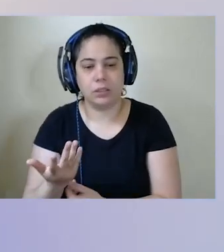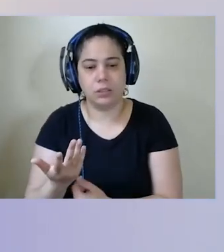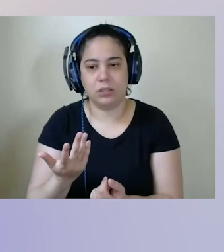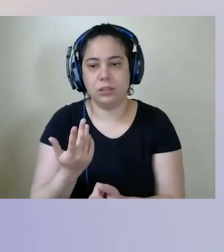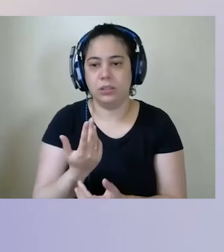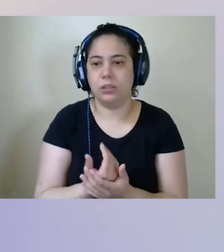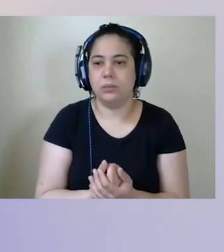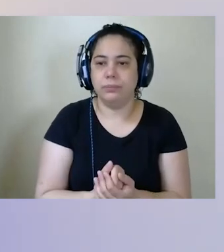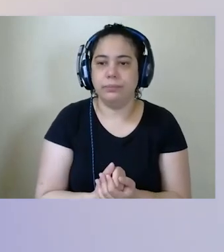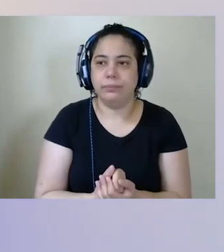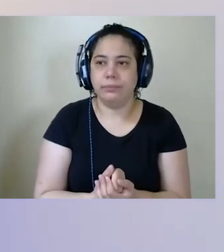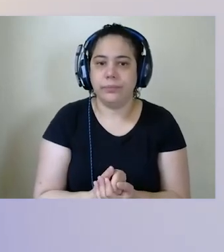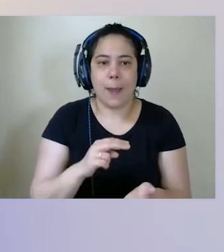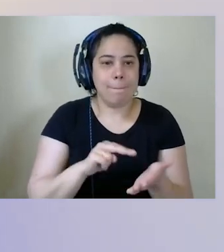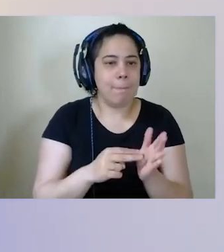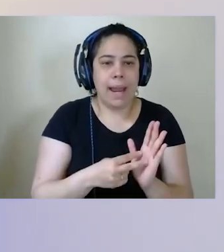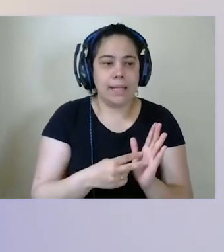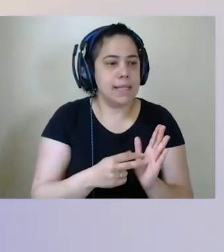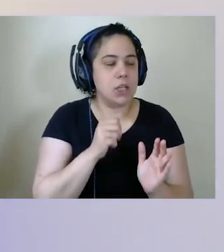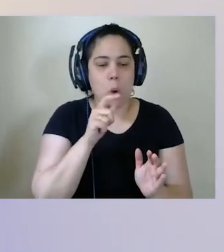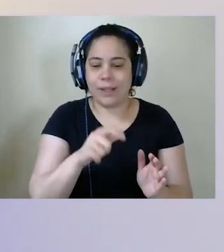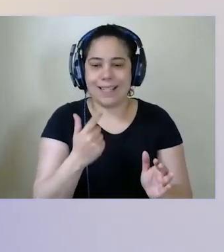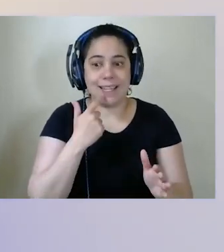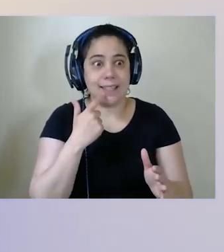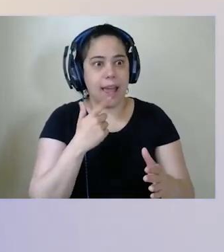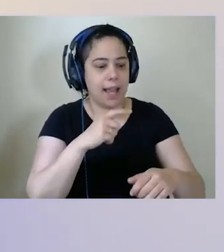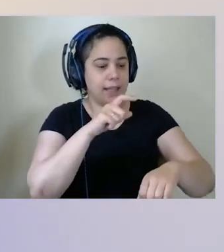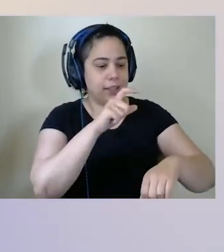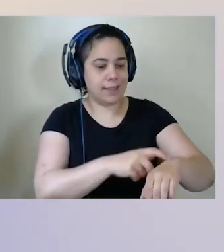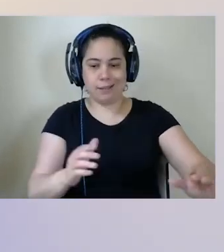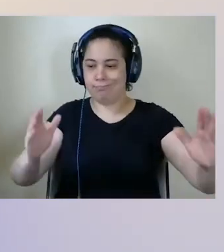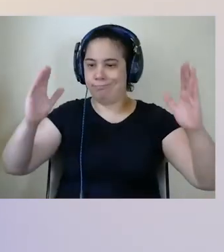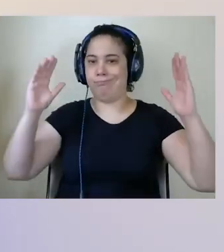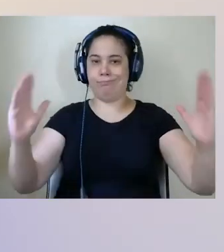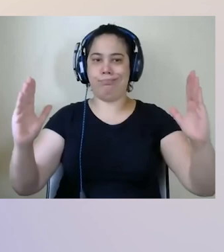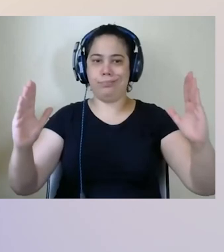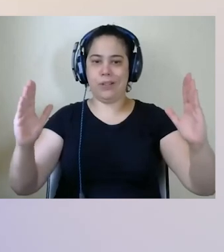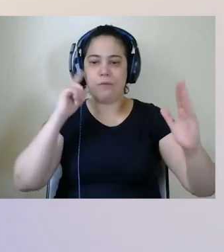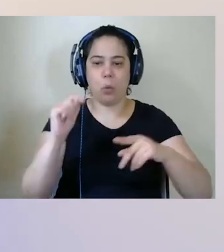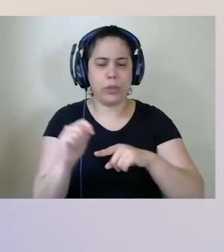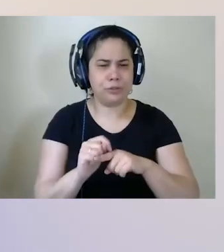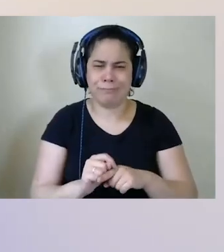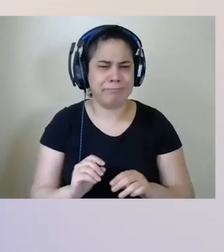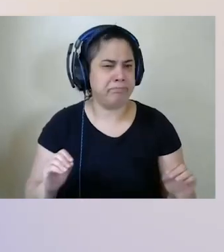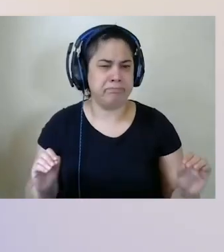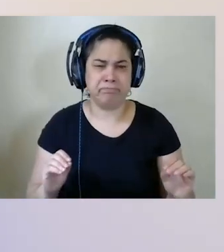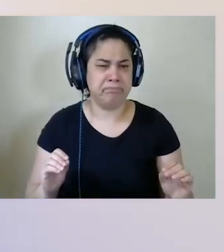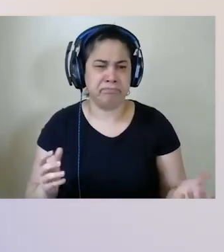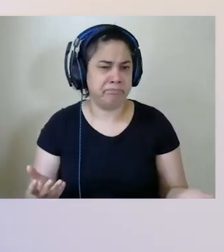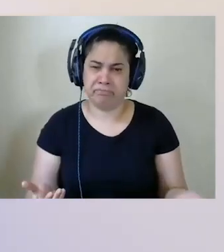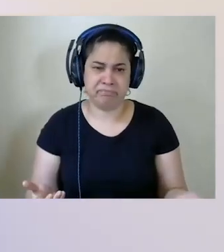there's no ending that we need to have that is called for by the training. It just keeps